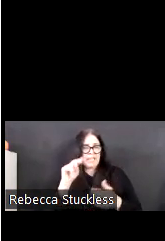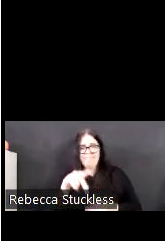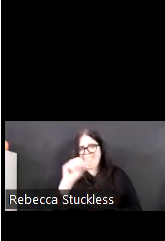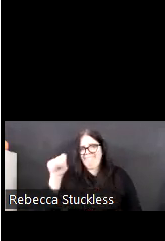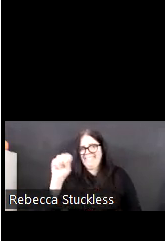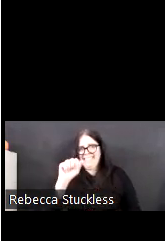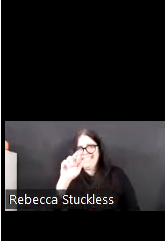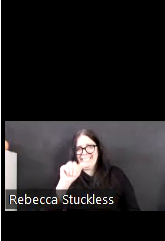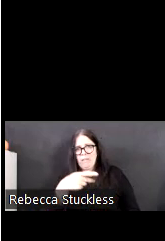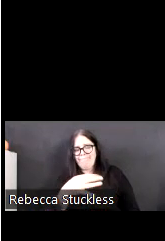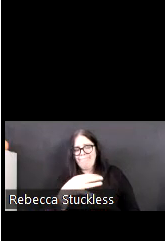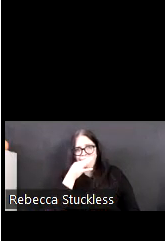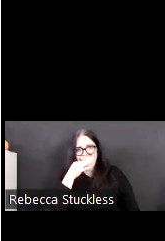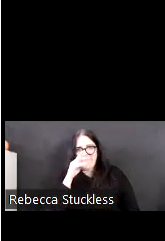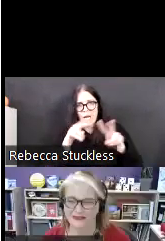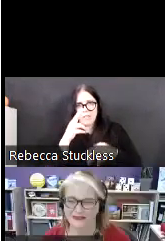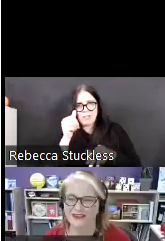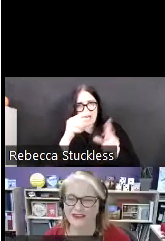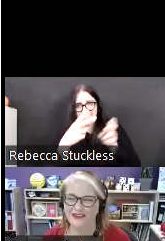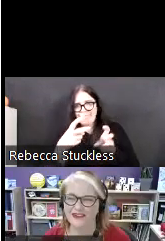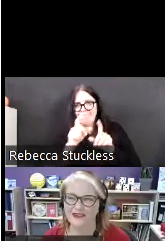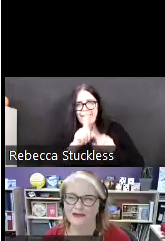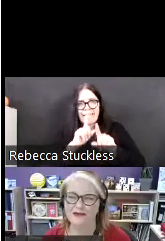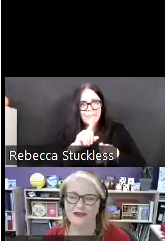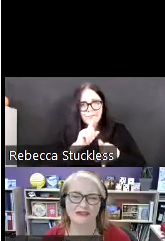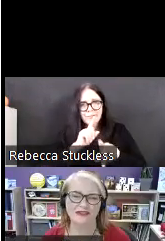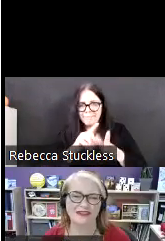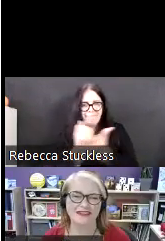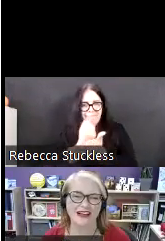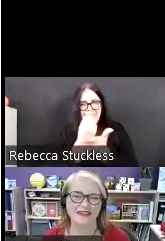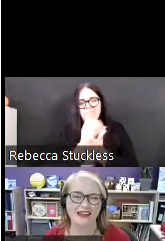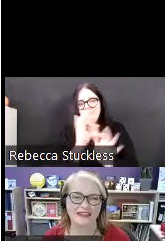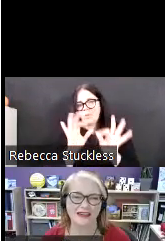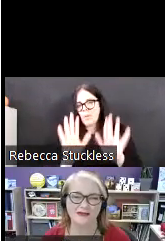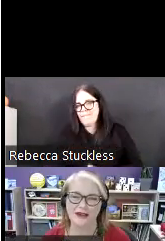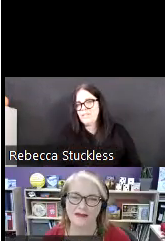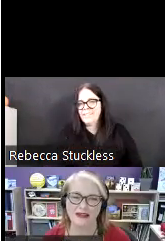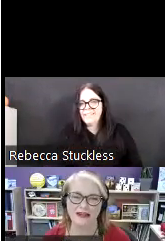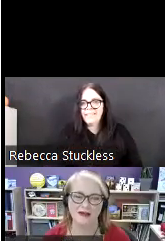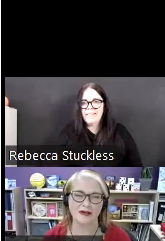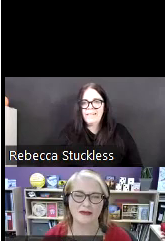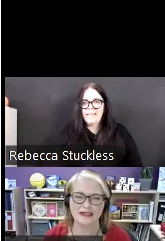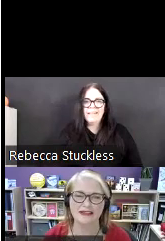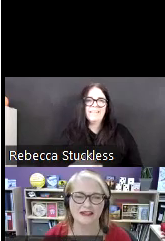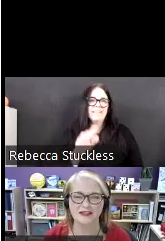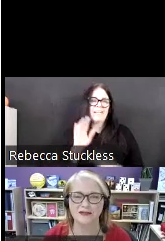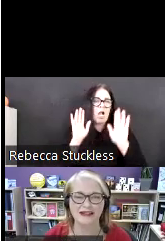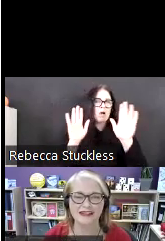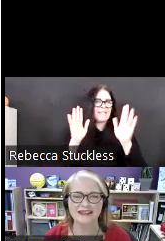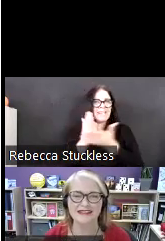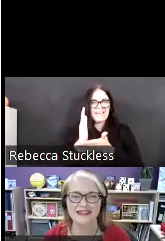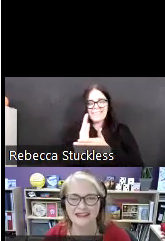same time. So yeah, questions have been answered. Wonderful. All right, then wrapping up our amazing collection